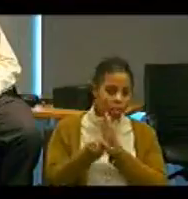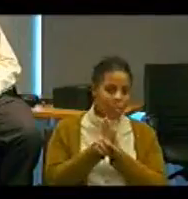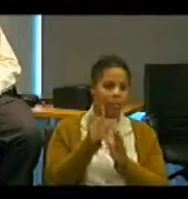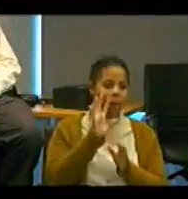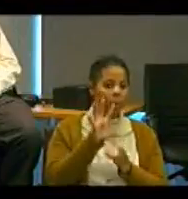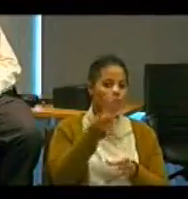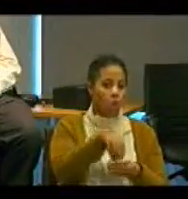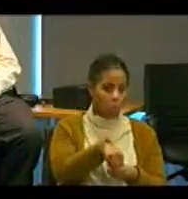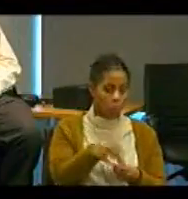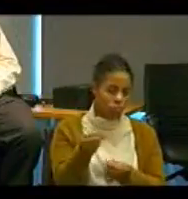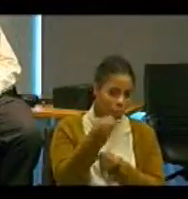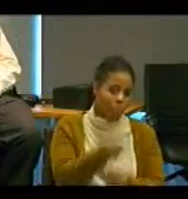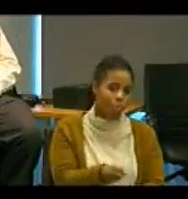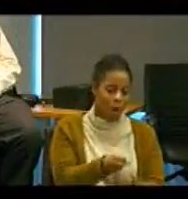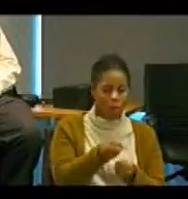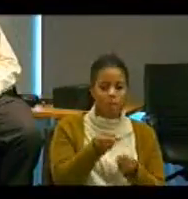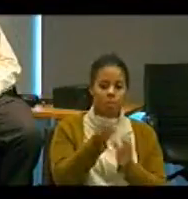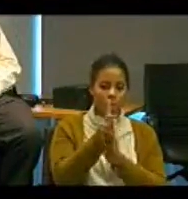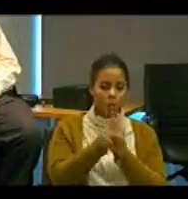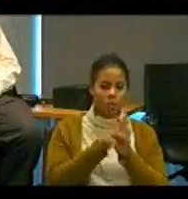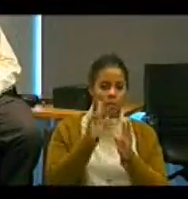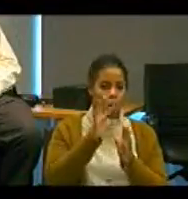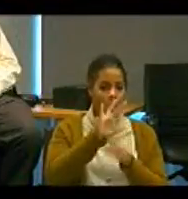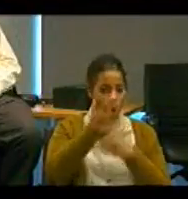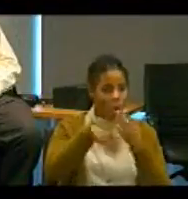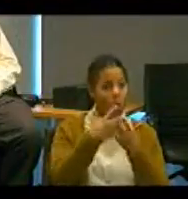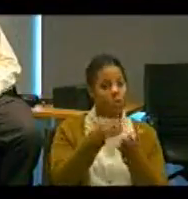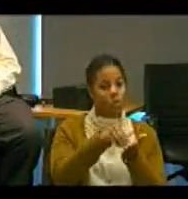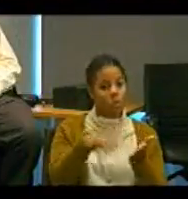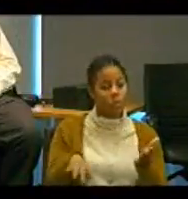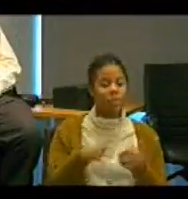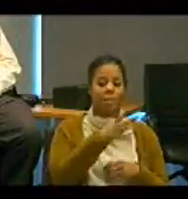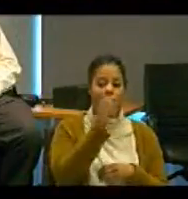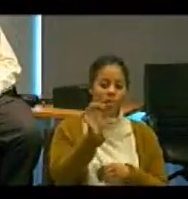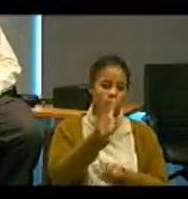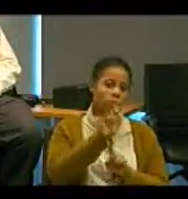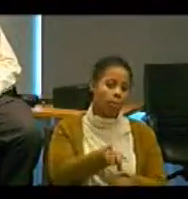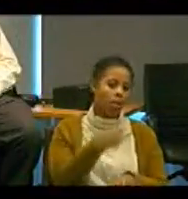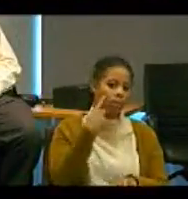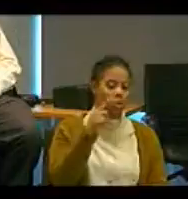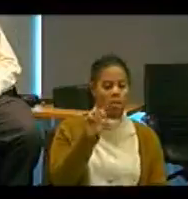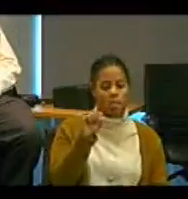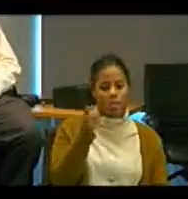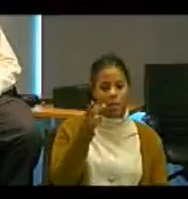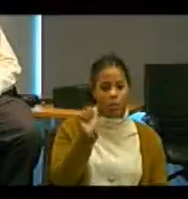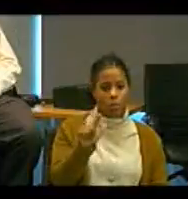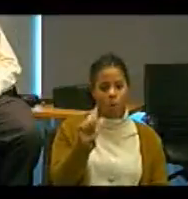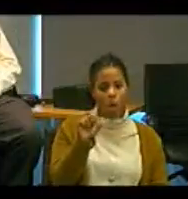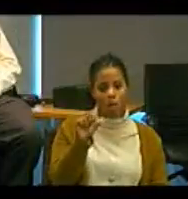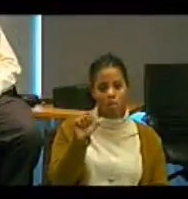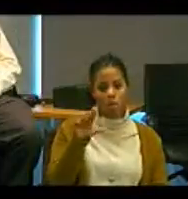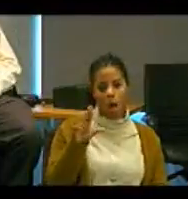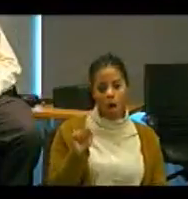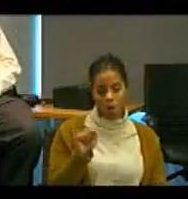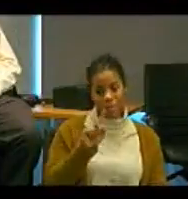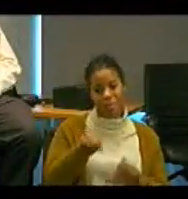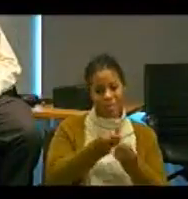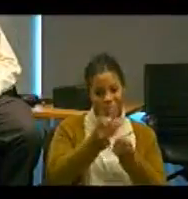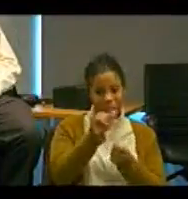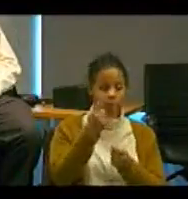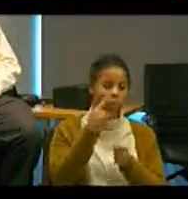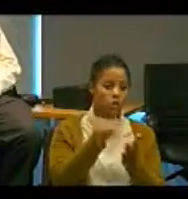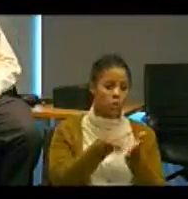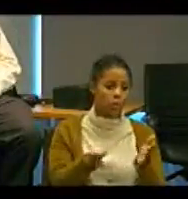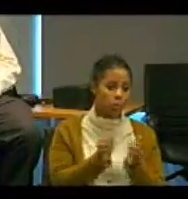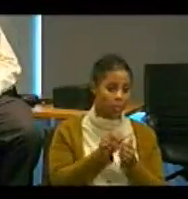equity and student-focused responses to sexual assault, including specific supports for survivors with disabilities. I also recommend that school